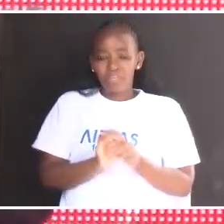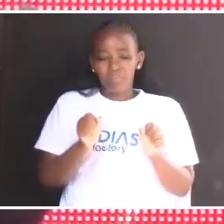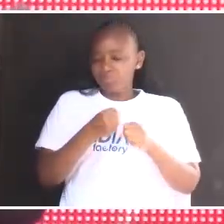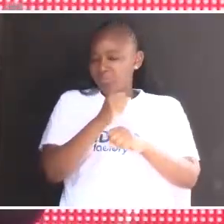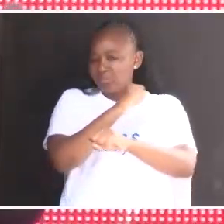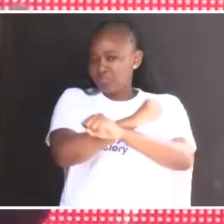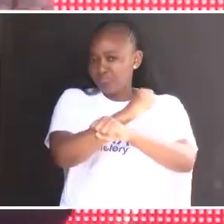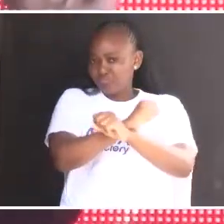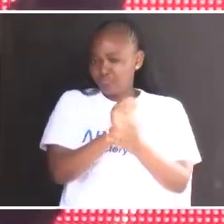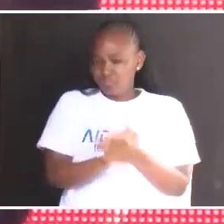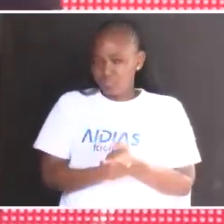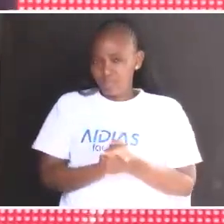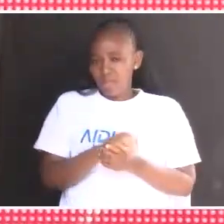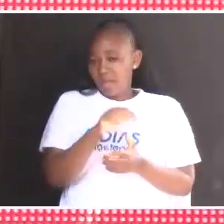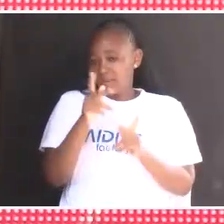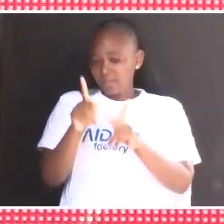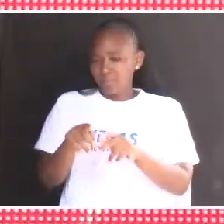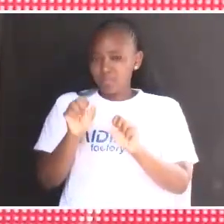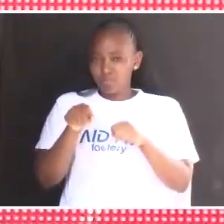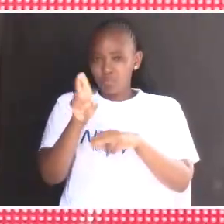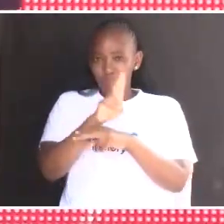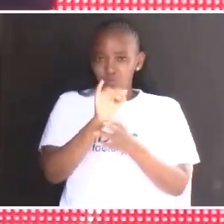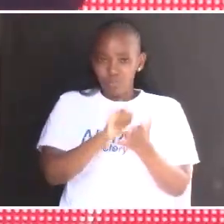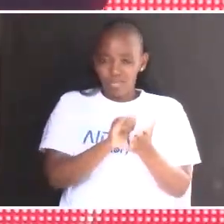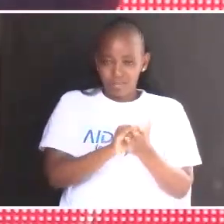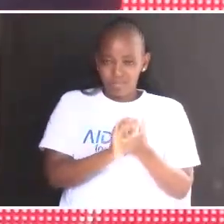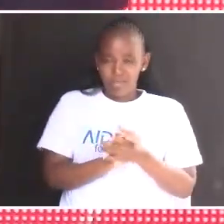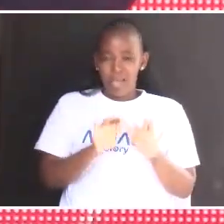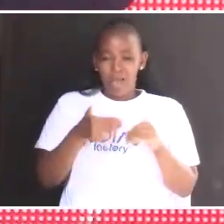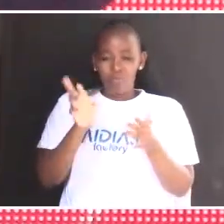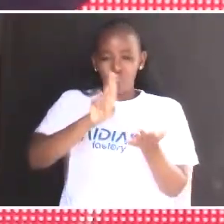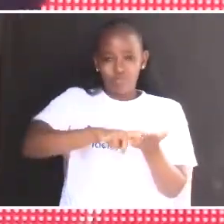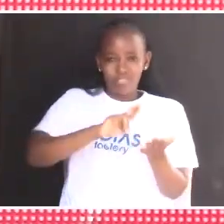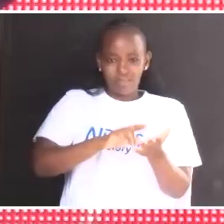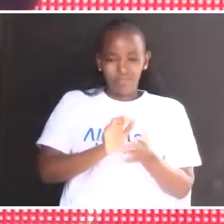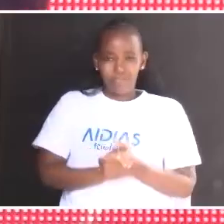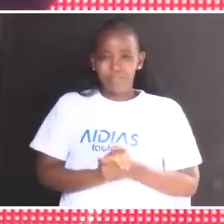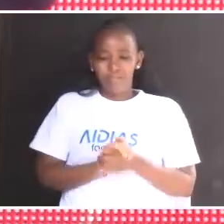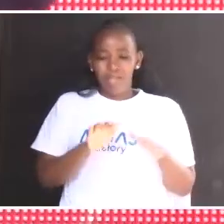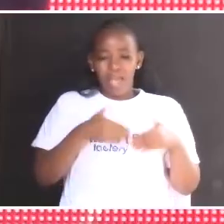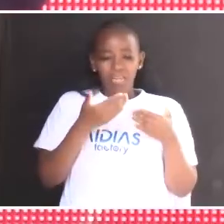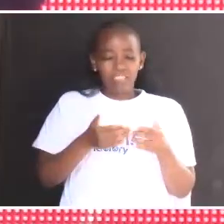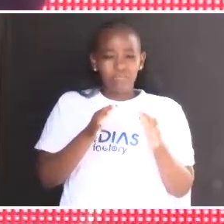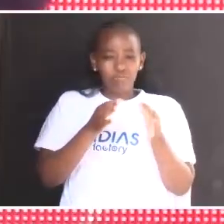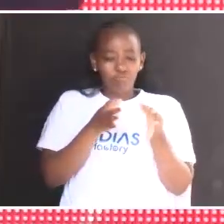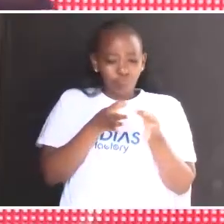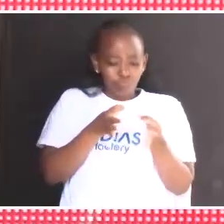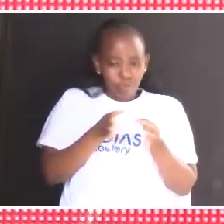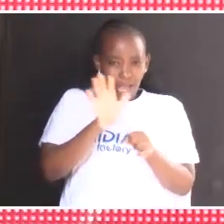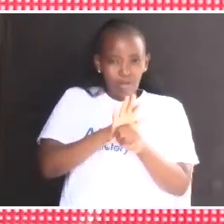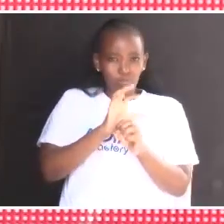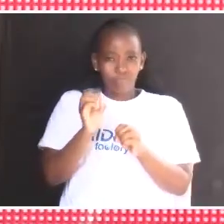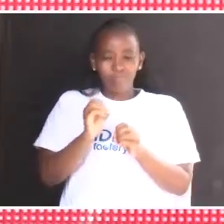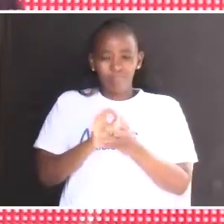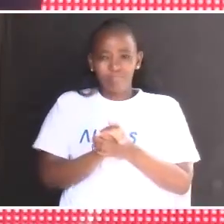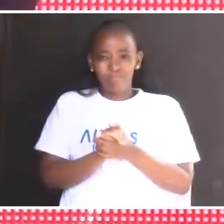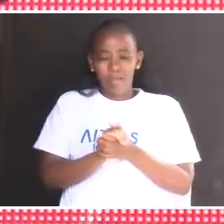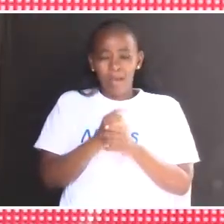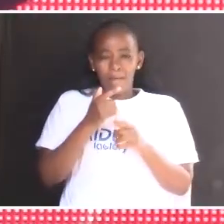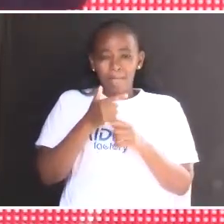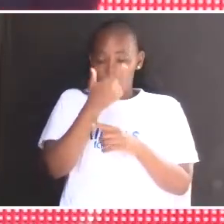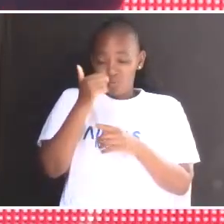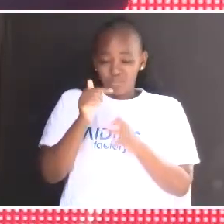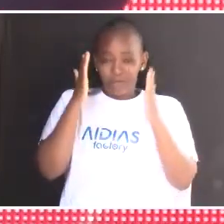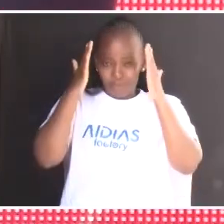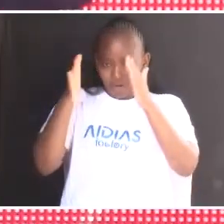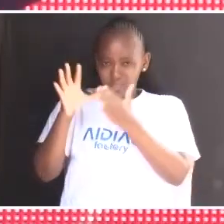protected. Mtu mwingine ataweza tumia hiyo. How do you register? I'm not going to give so much details on that because kazi yangu ni copyright. But